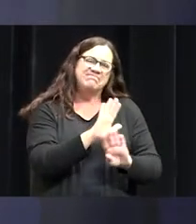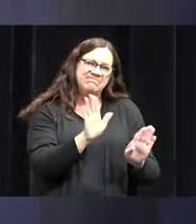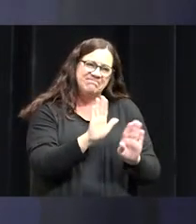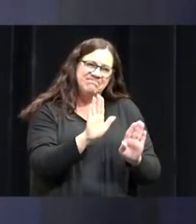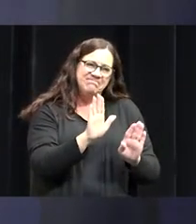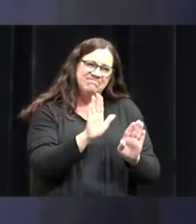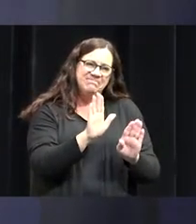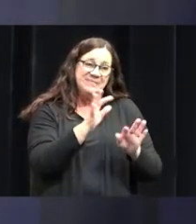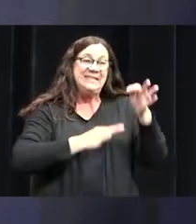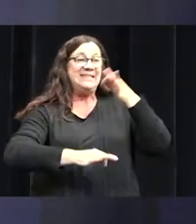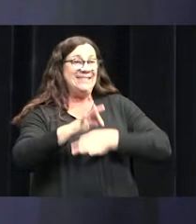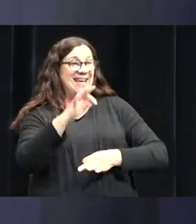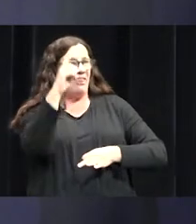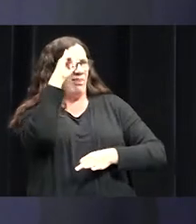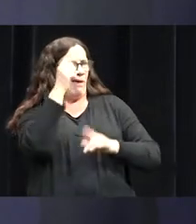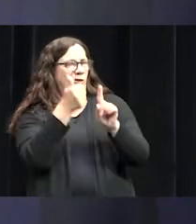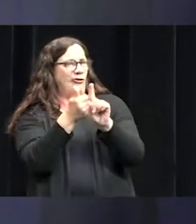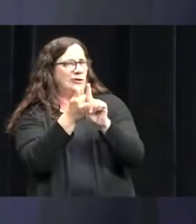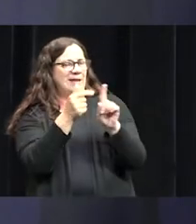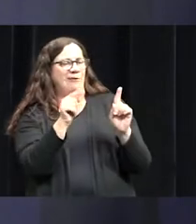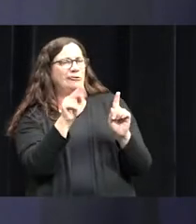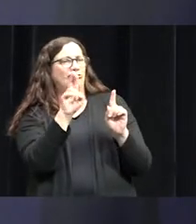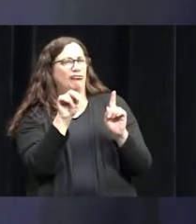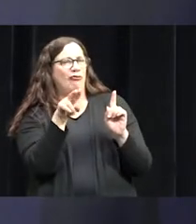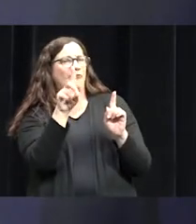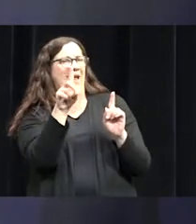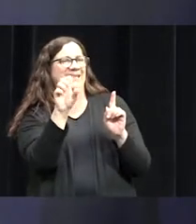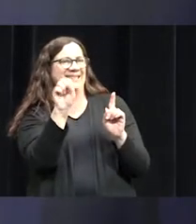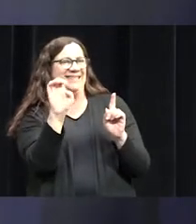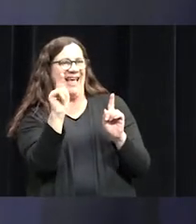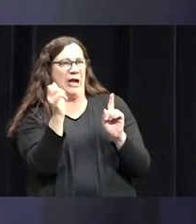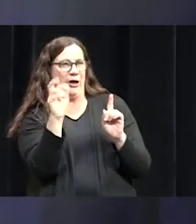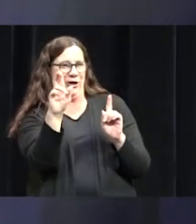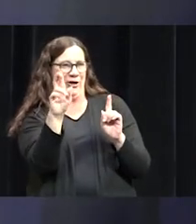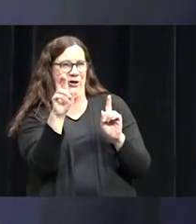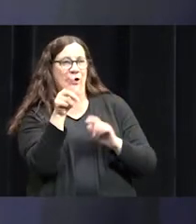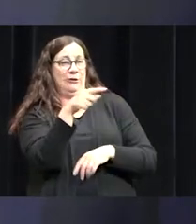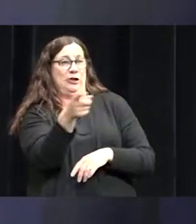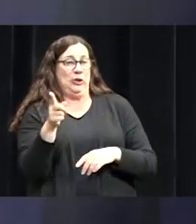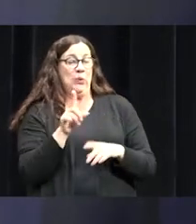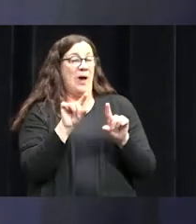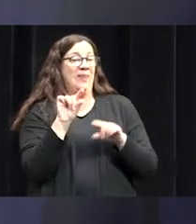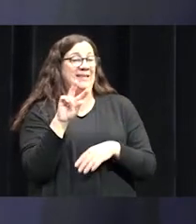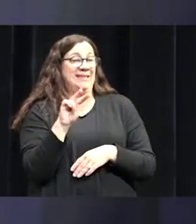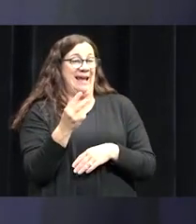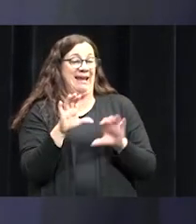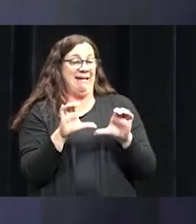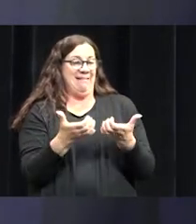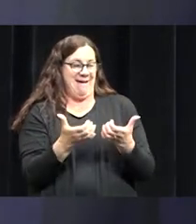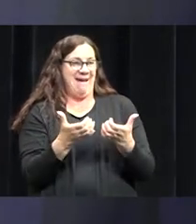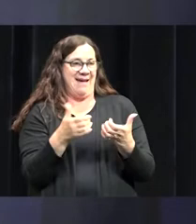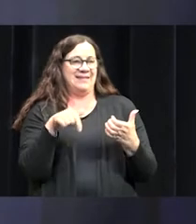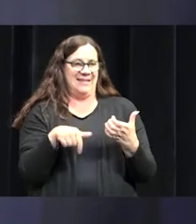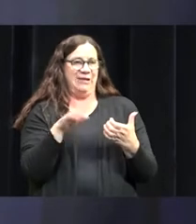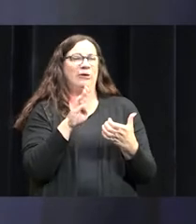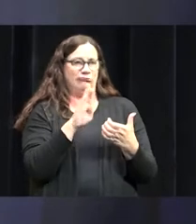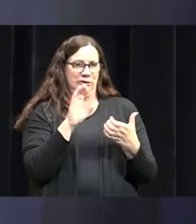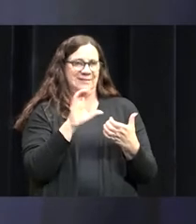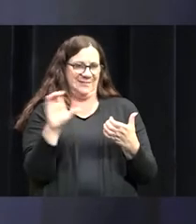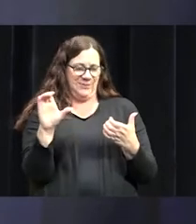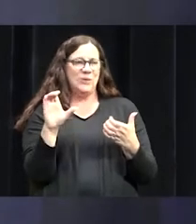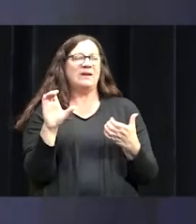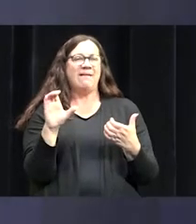yourself a trendsetter you are the second class at bristol community college to have a virtual